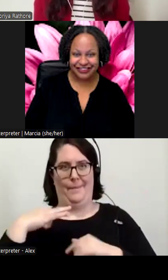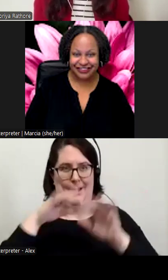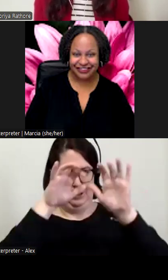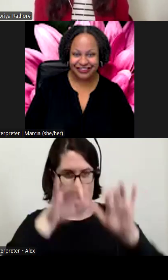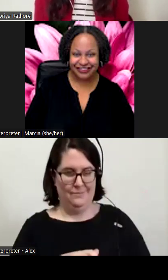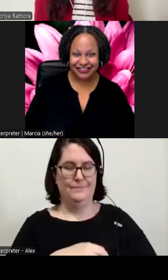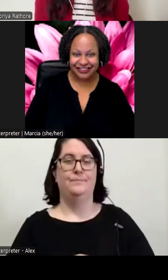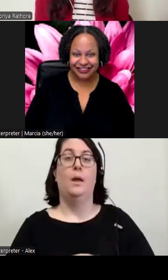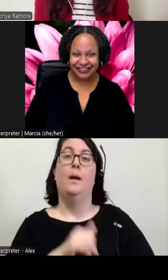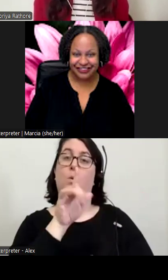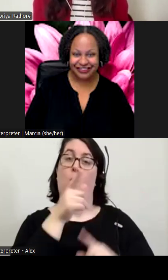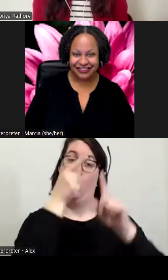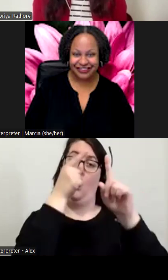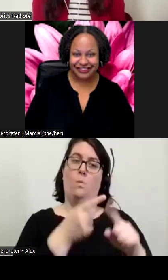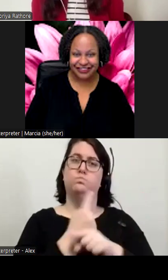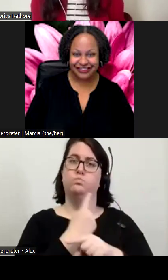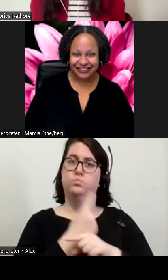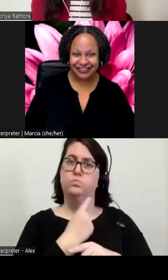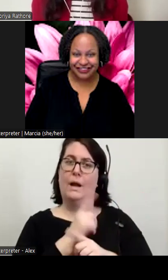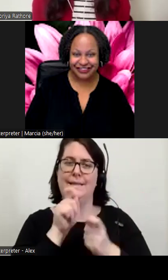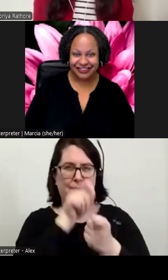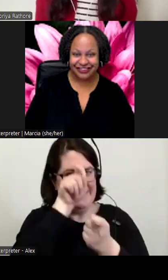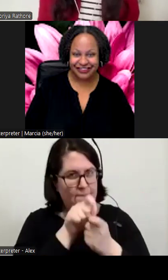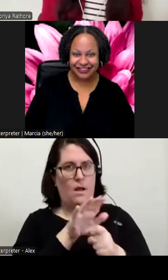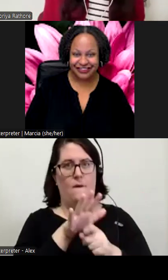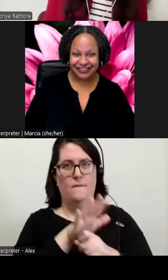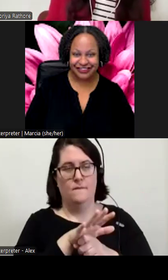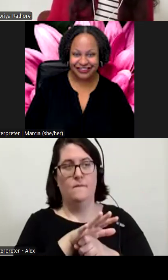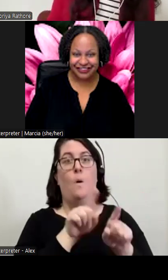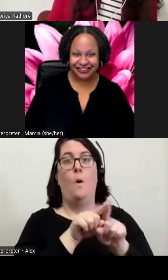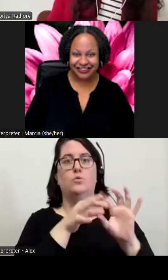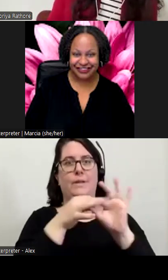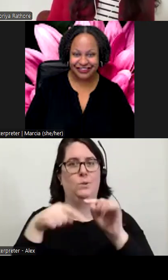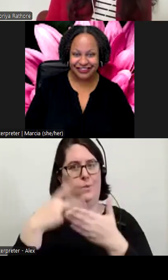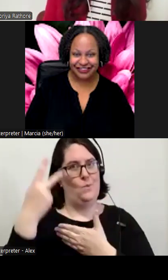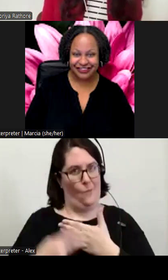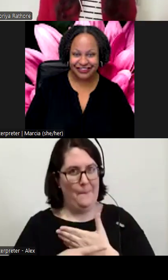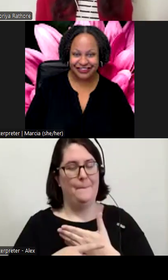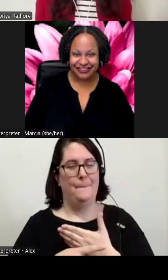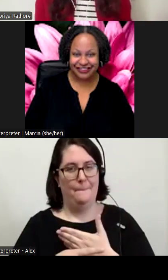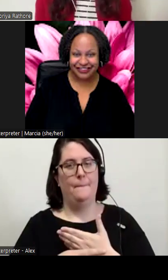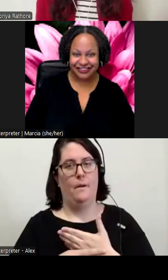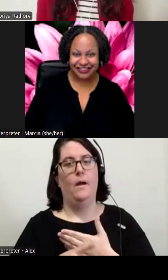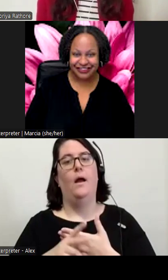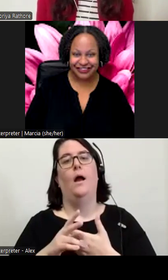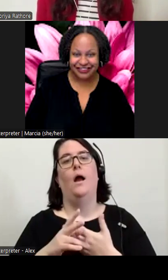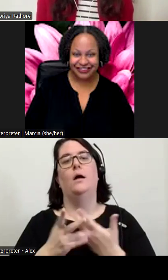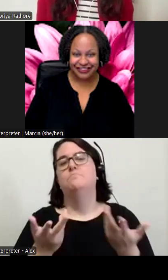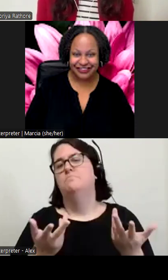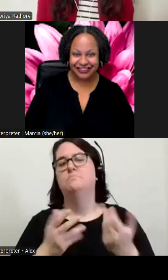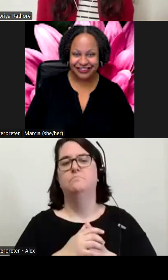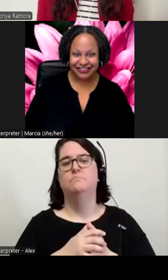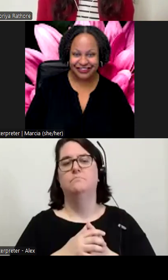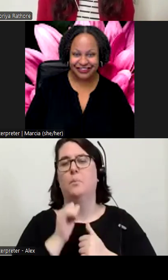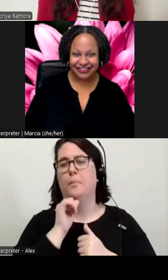your goals are realistic and specific and relevant to the program. And, just make sure that you've